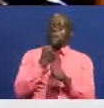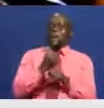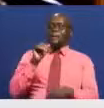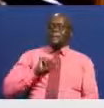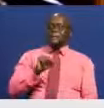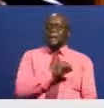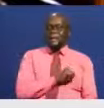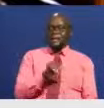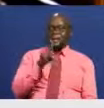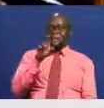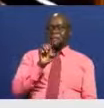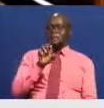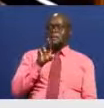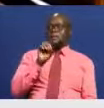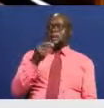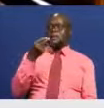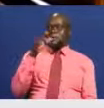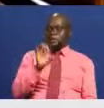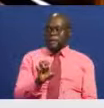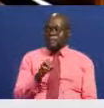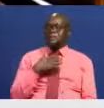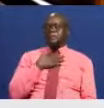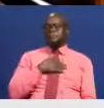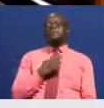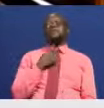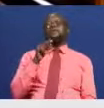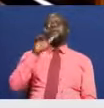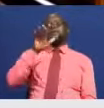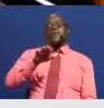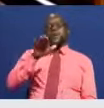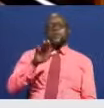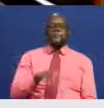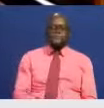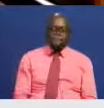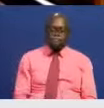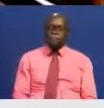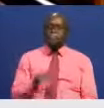Senator Keroche, can you please consult in meetings?